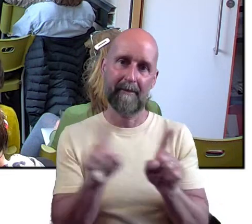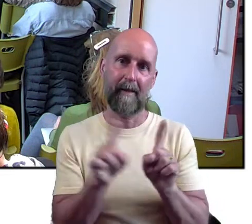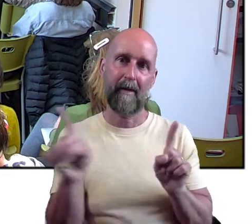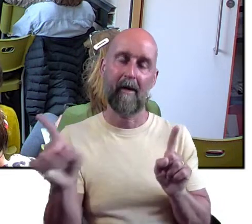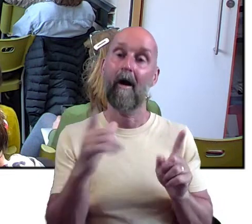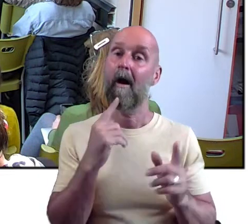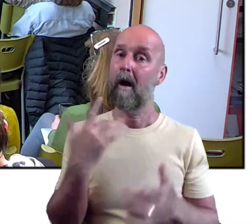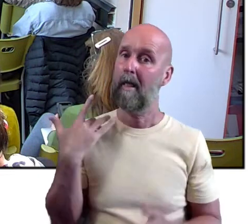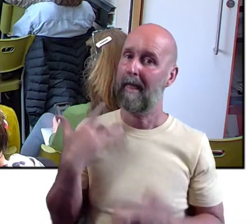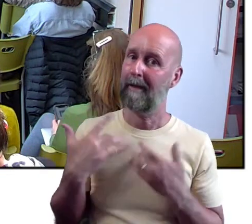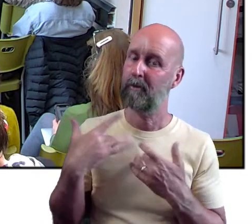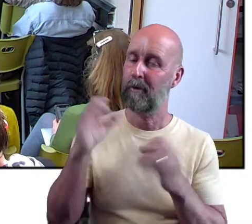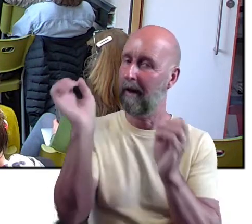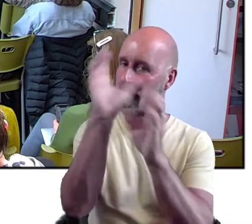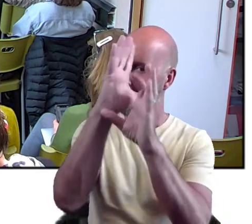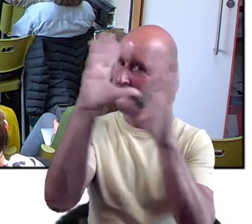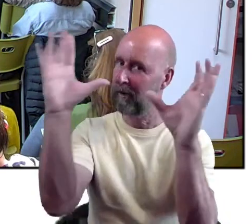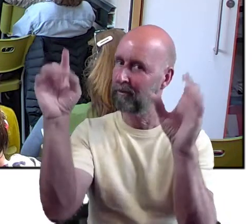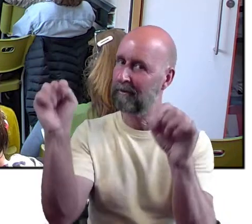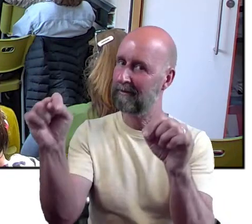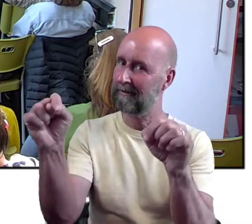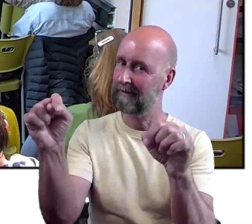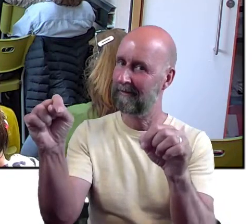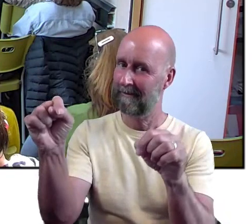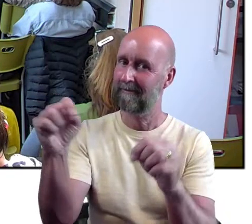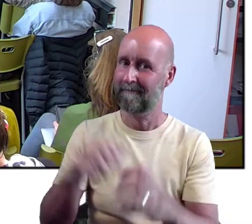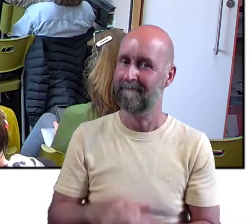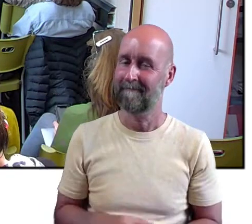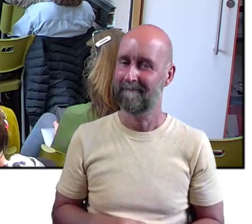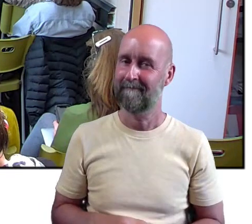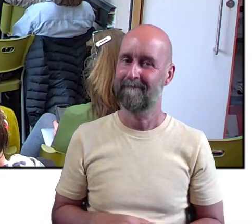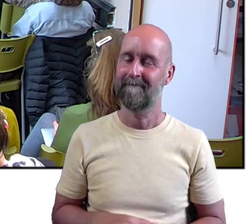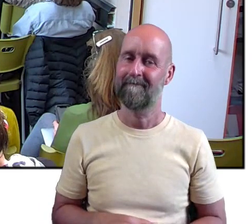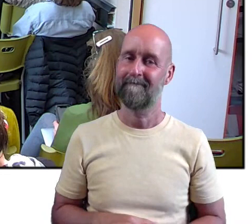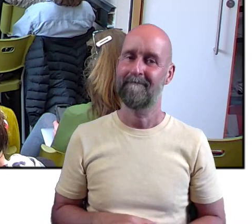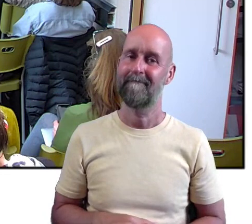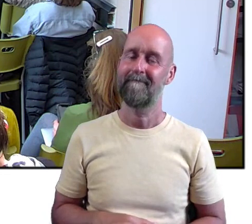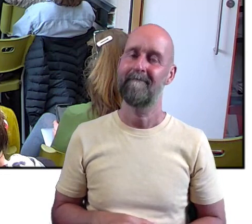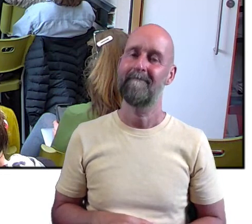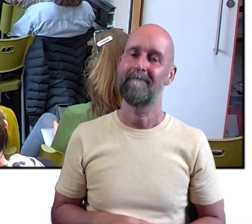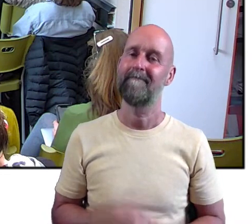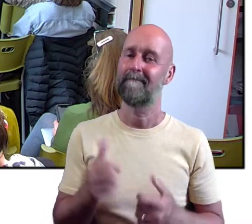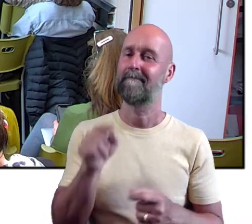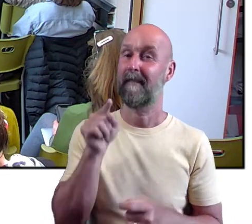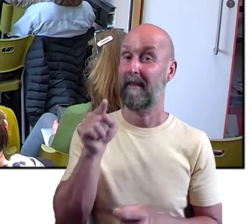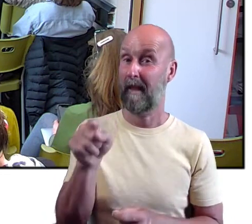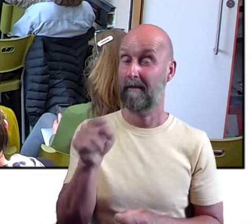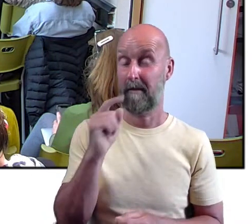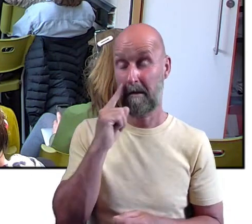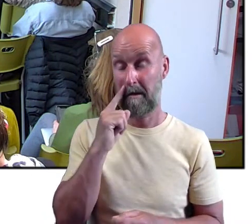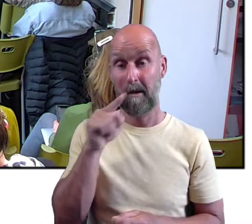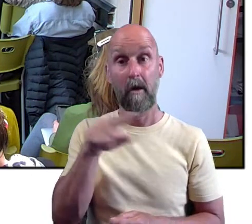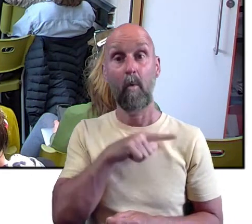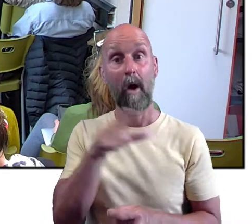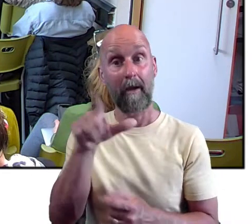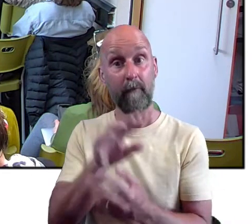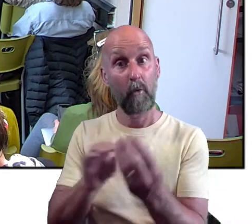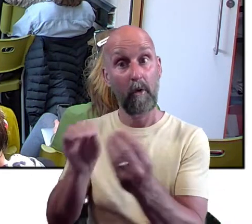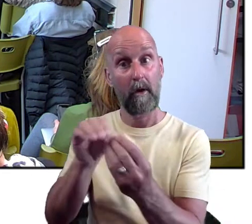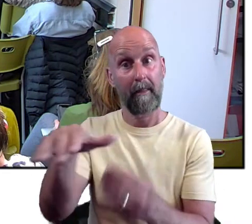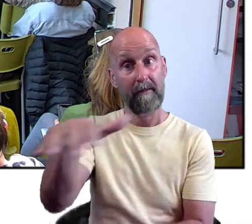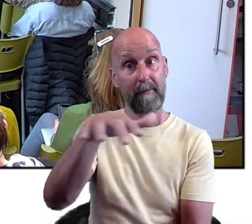interesting imaginative concept. So yeah, I think, yeah, with that, like, even if you're designing for a space that's like, you